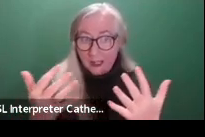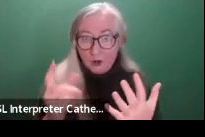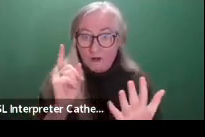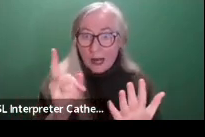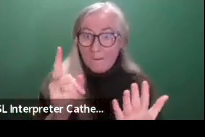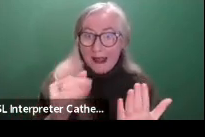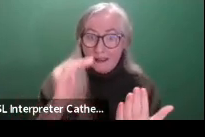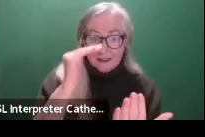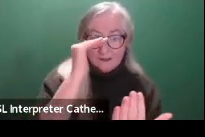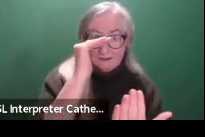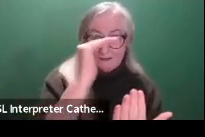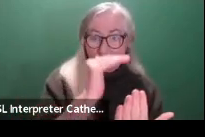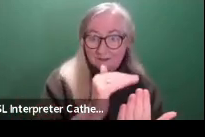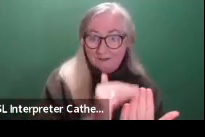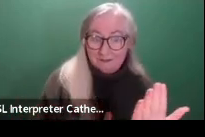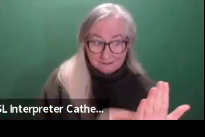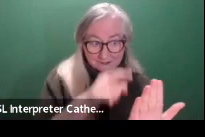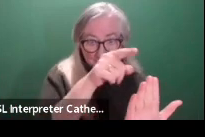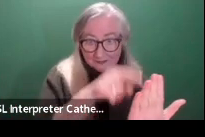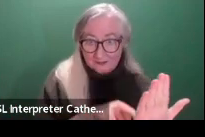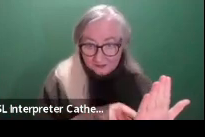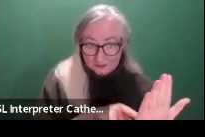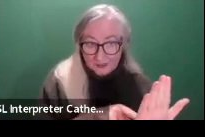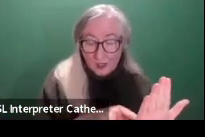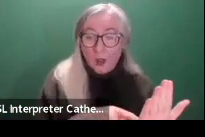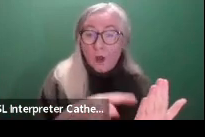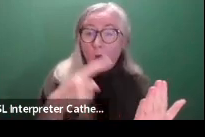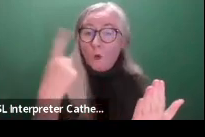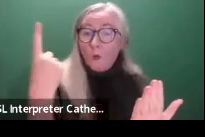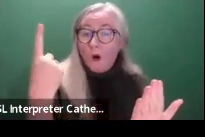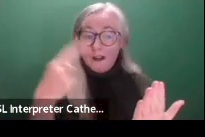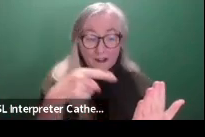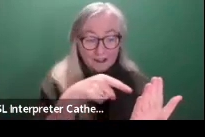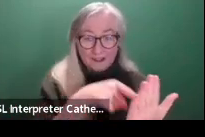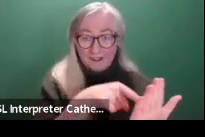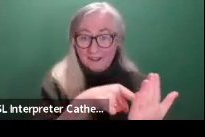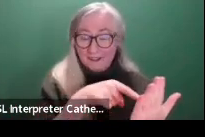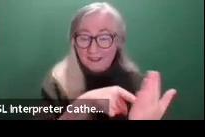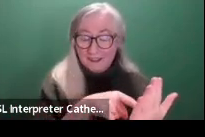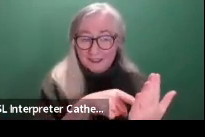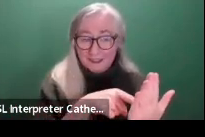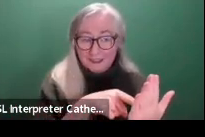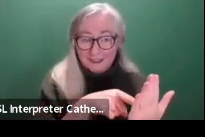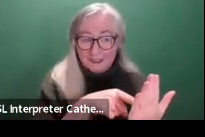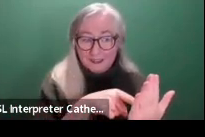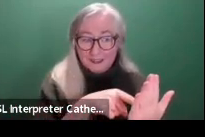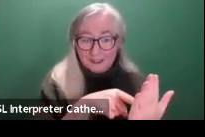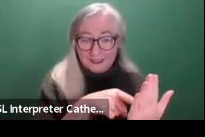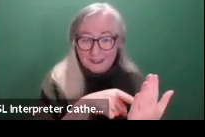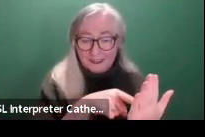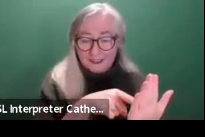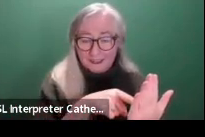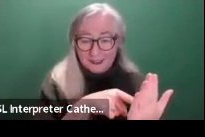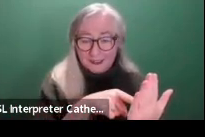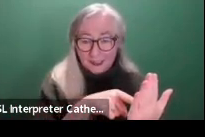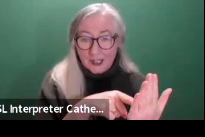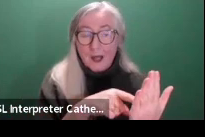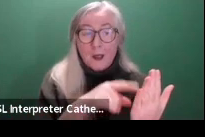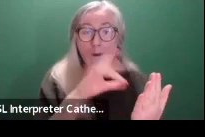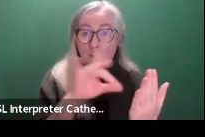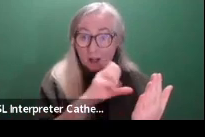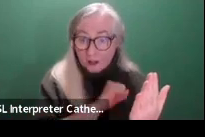recommendations in that. One of them was to make